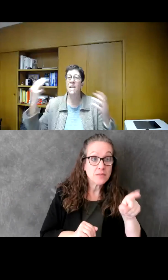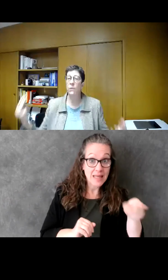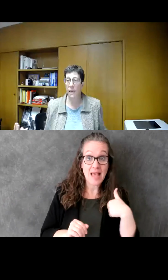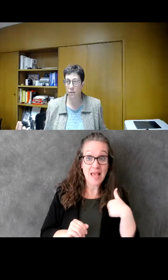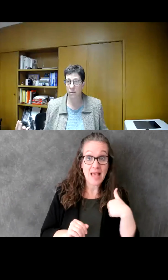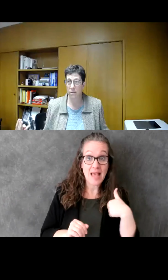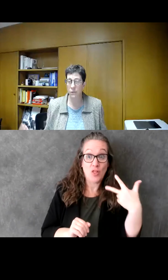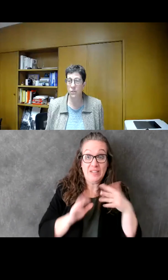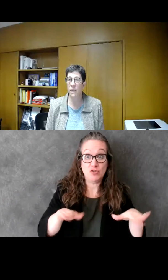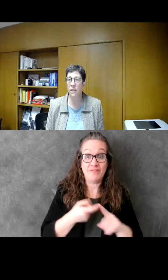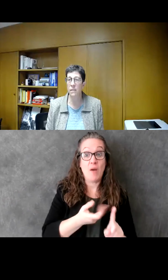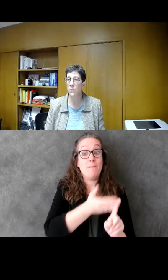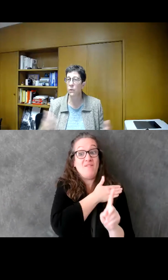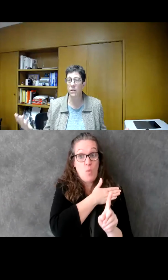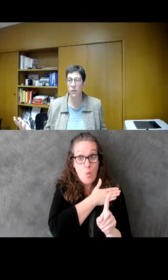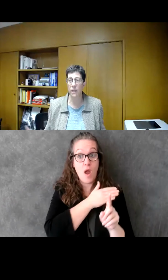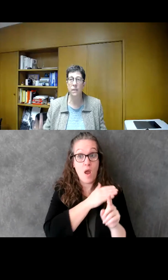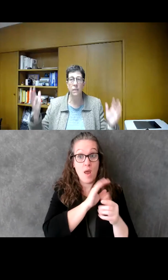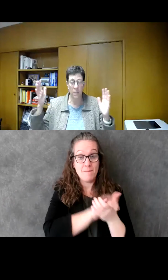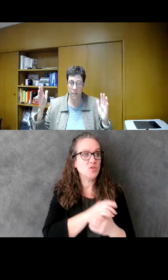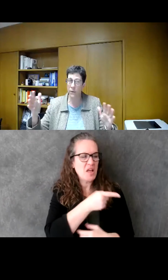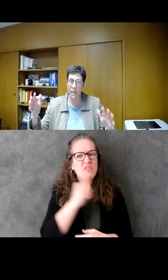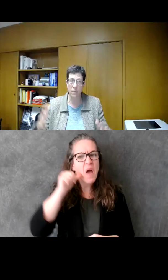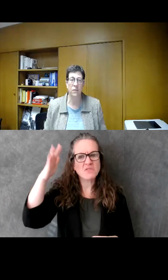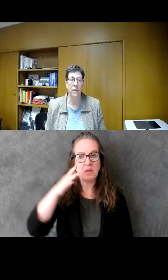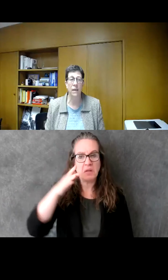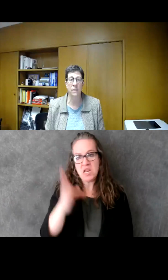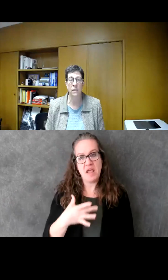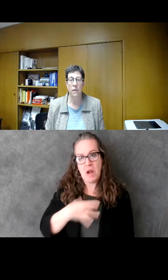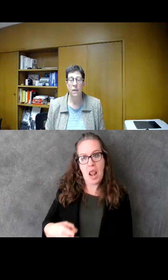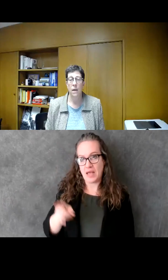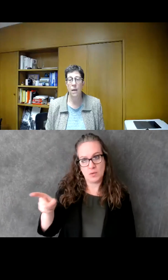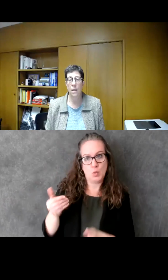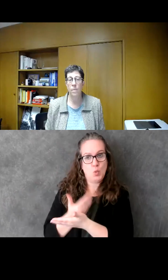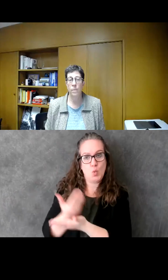They never liked her. Those 3 kids, even though they're adult kids, never liked Mrs. S.